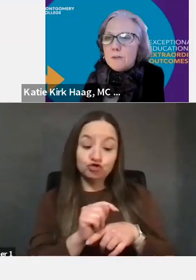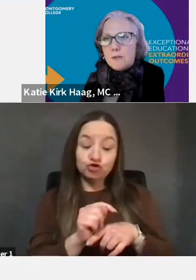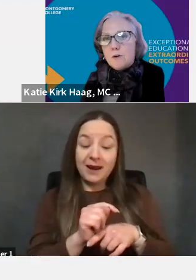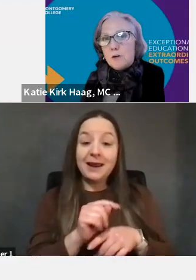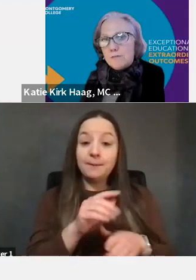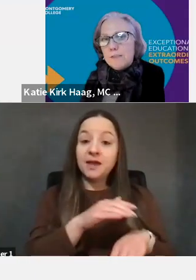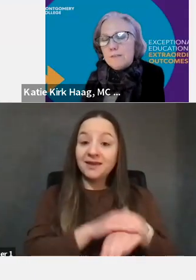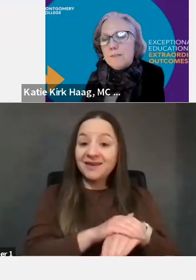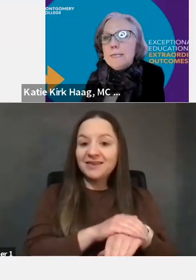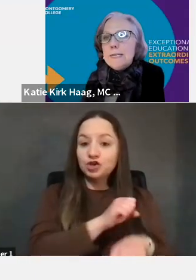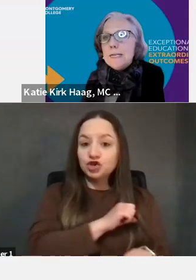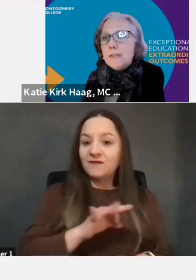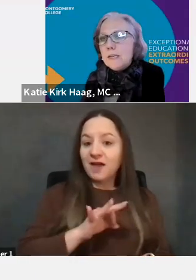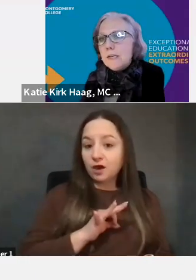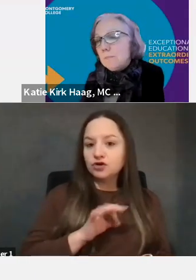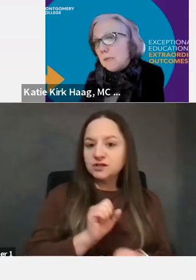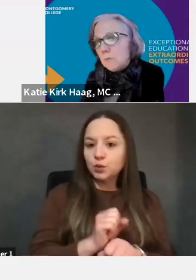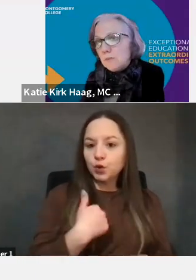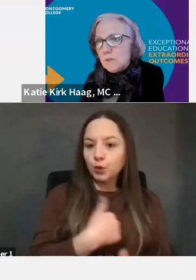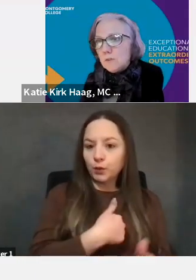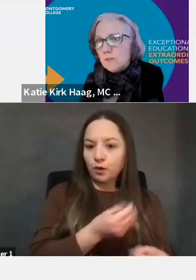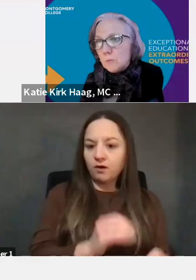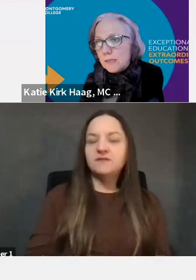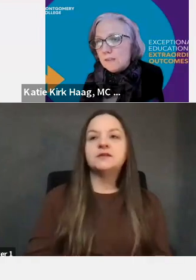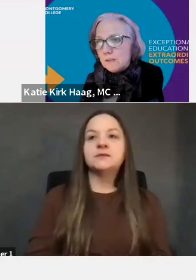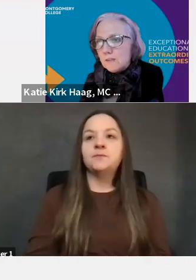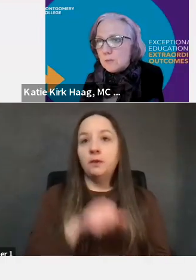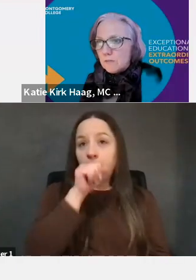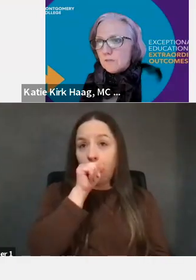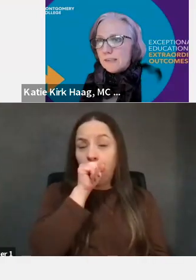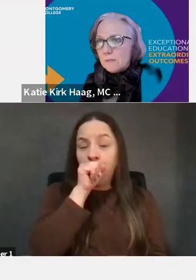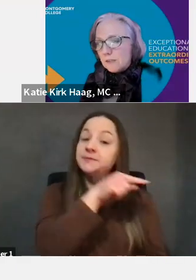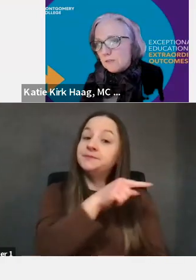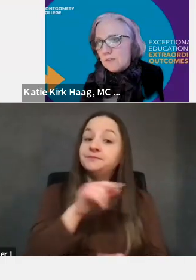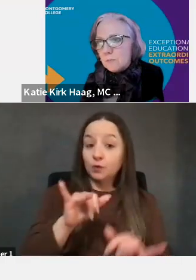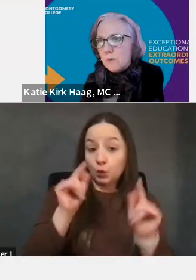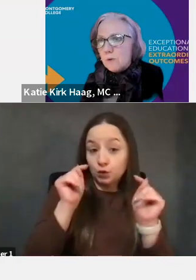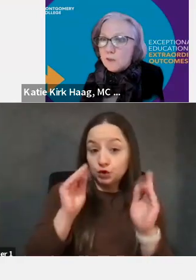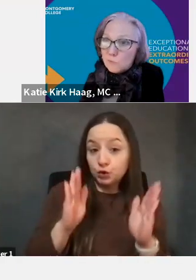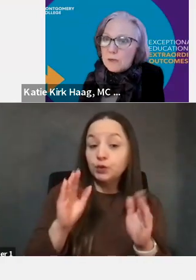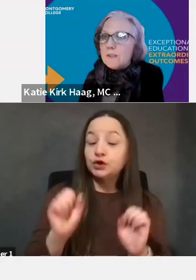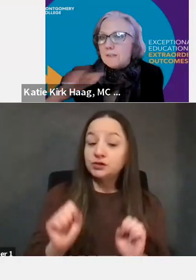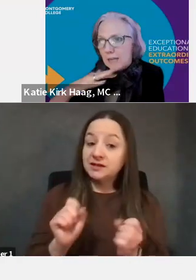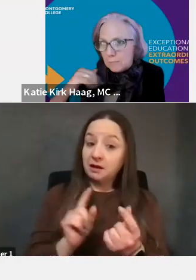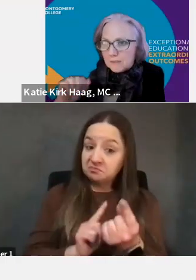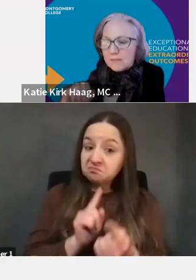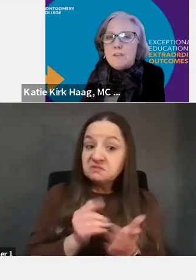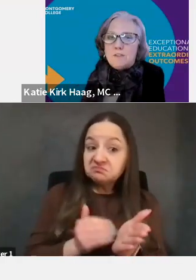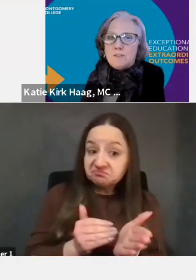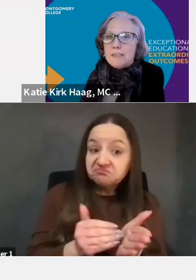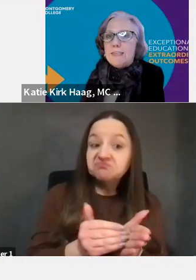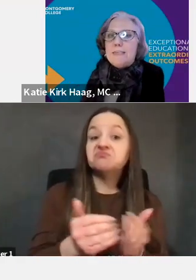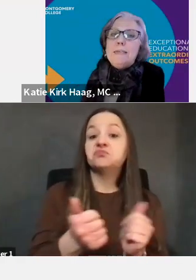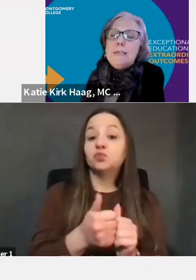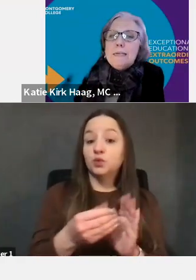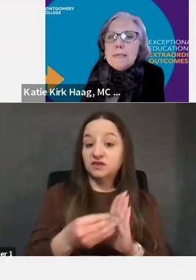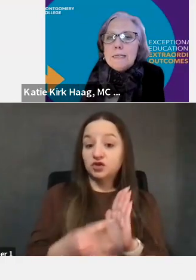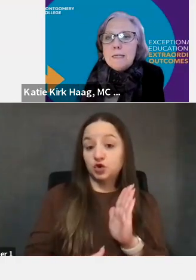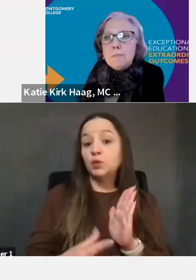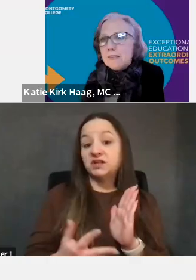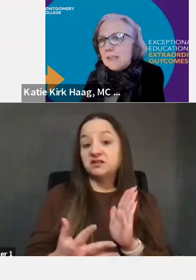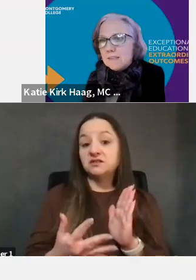who work with our office. And they can meet with students regularly to provide some extra support around the topics that they're